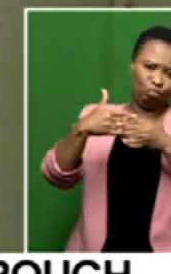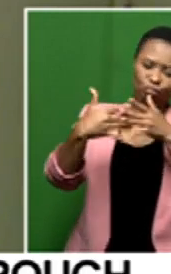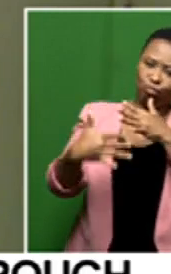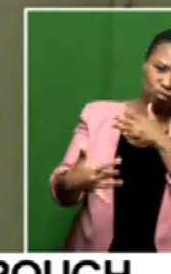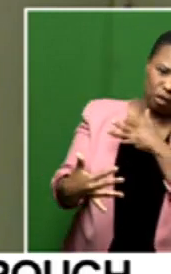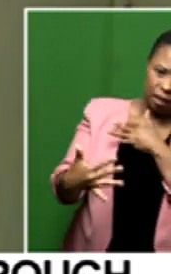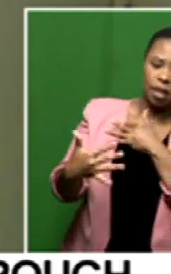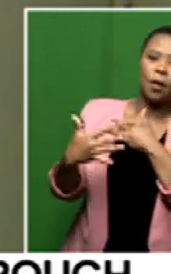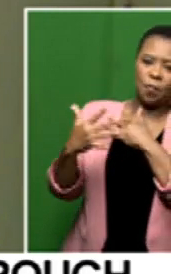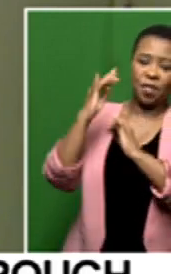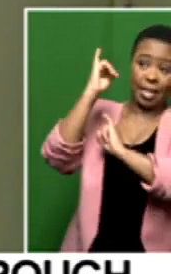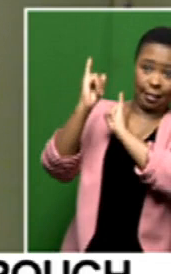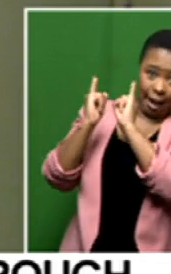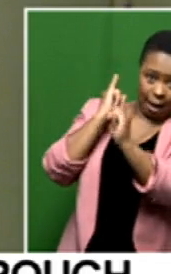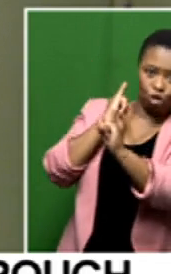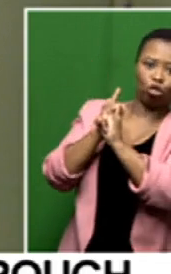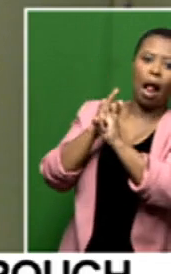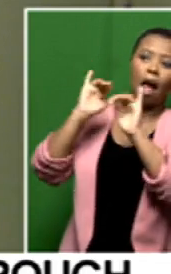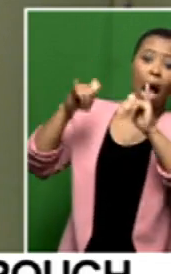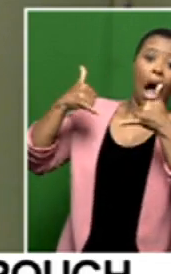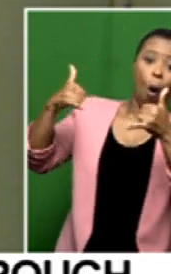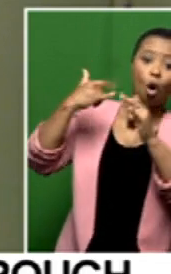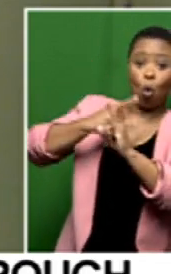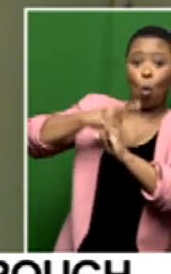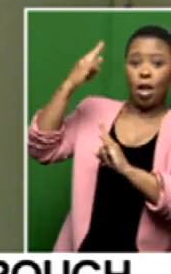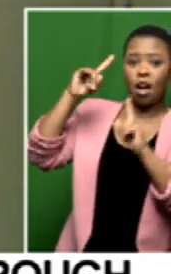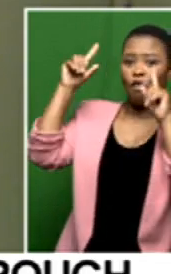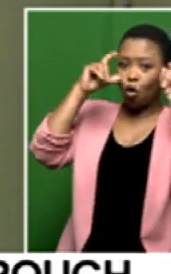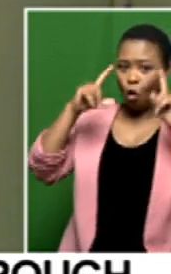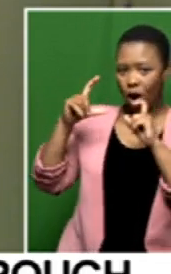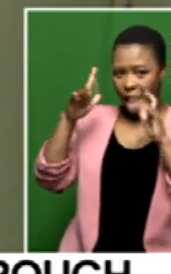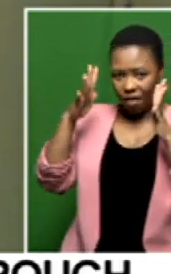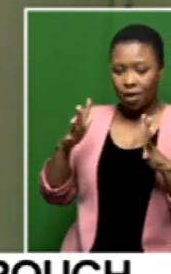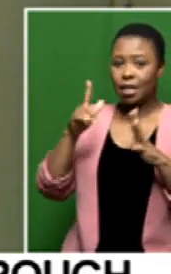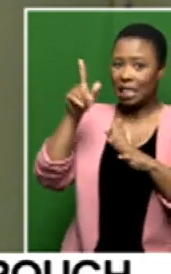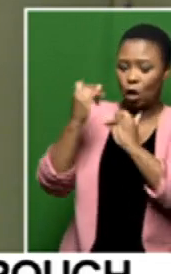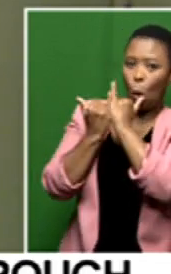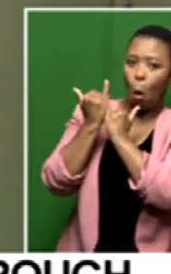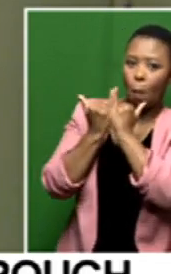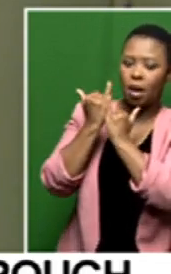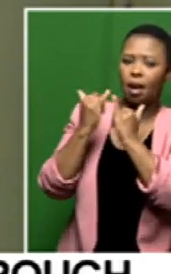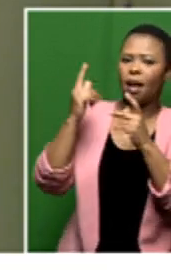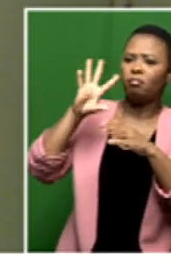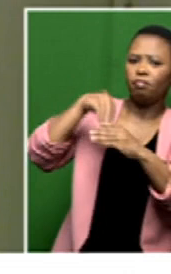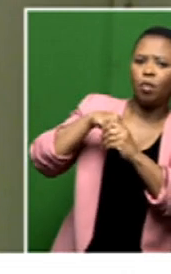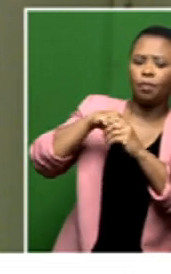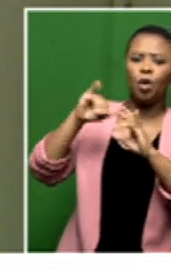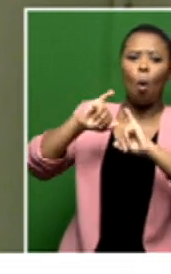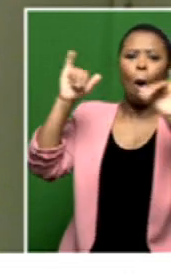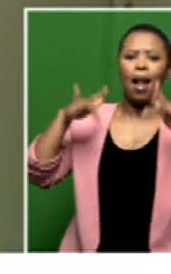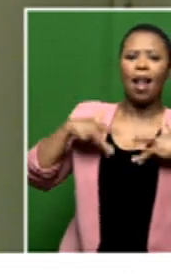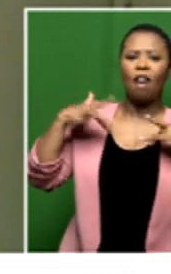of them are kind of international award-winning photographers who've been in some of the biggest competitions in the world, like Wildlife Photographer of the Year.